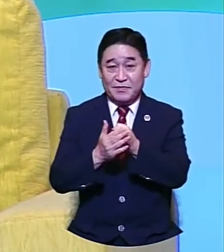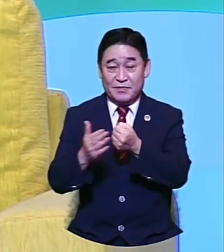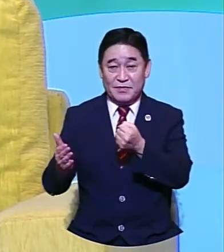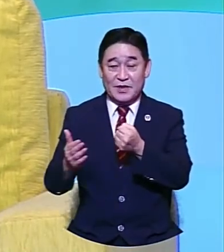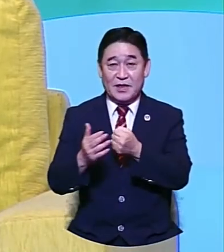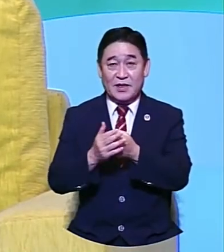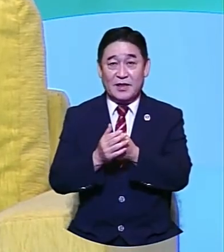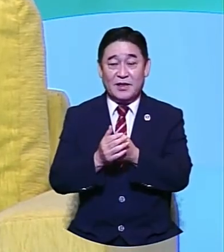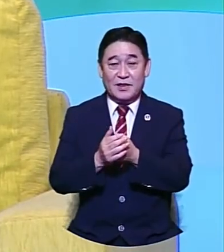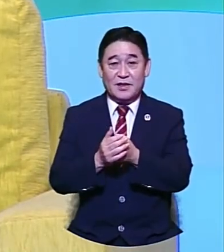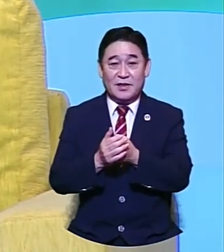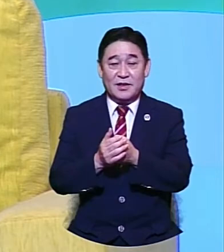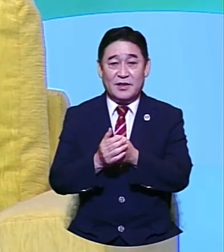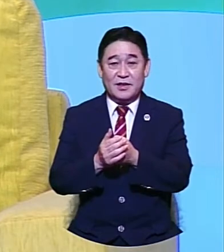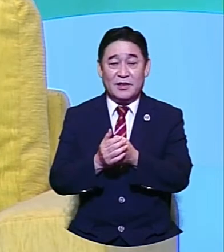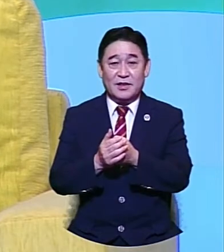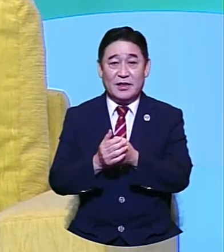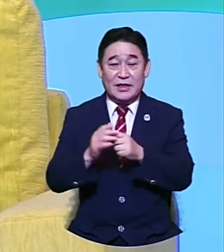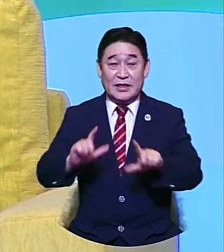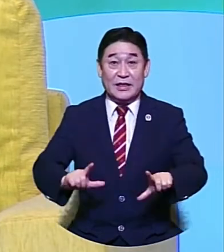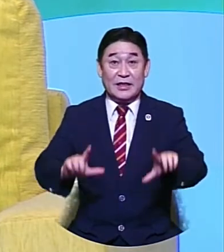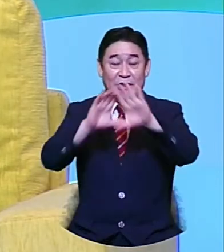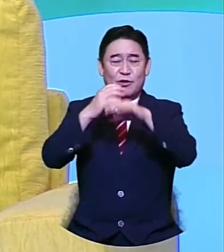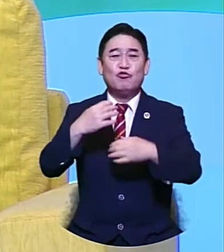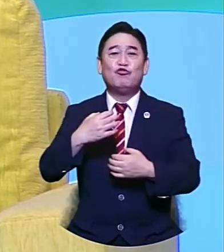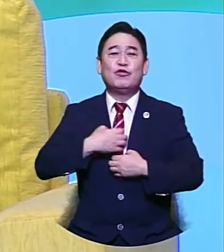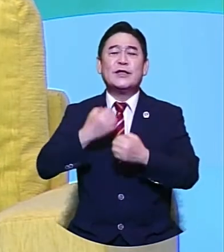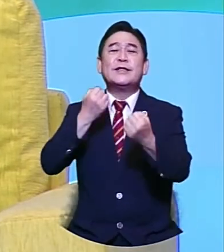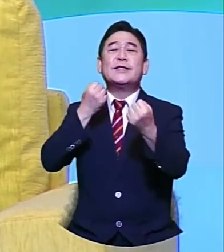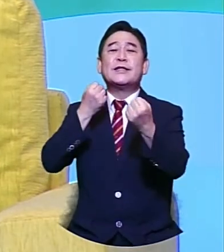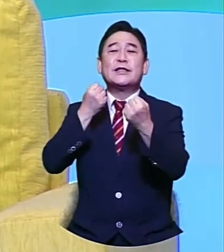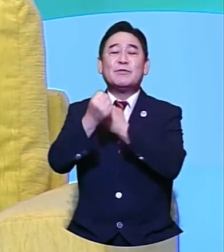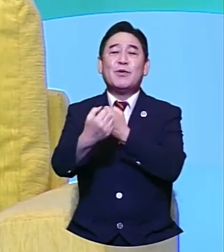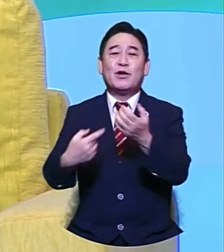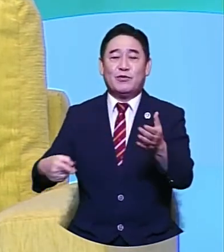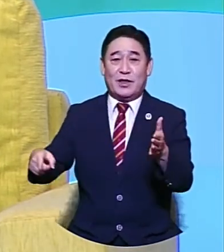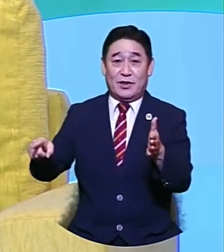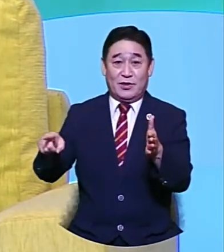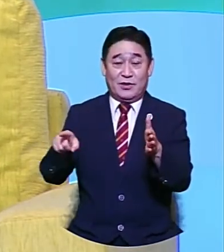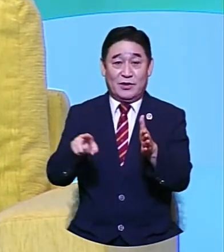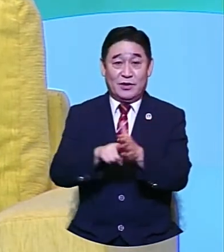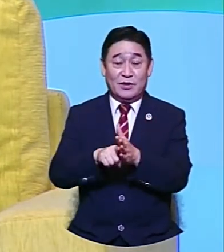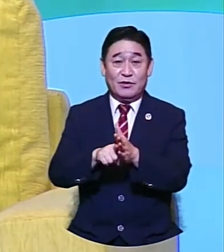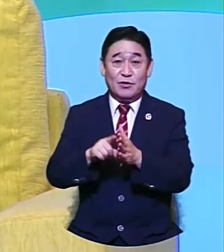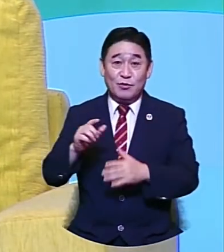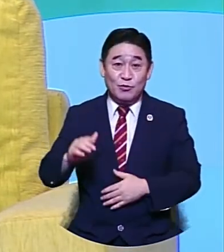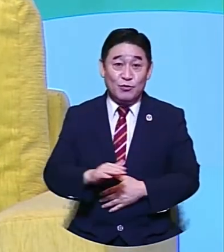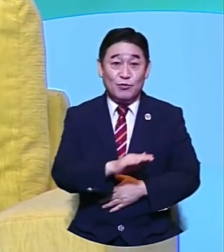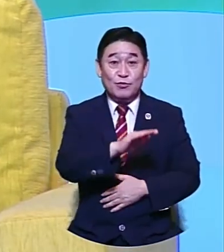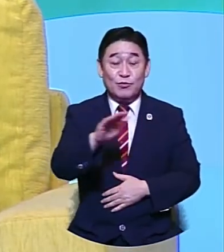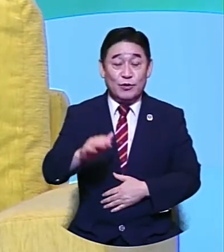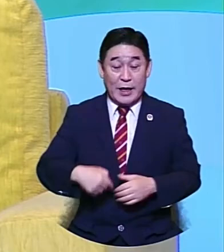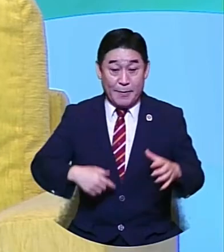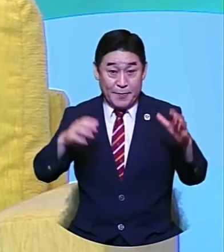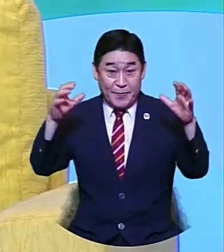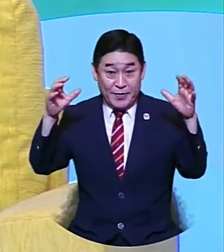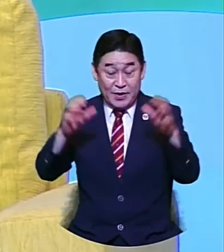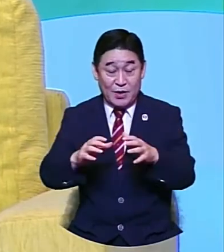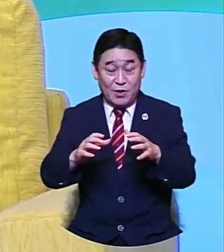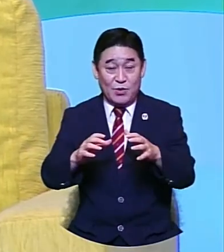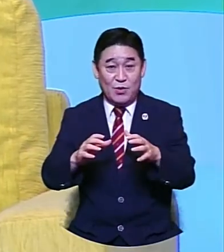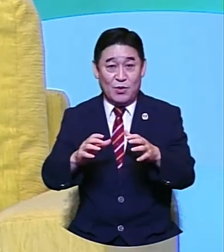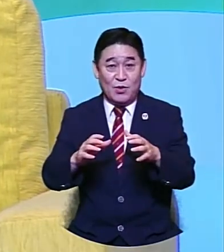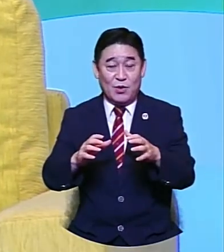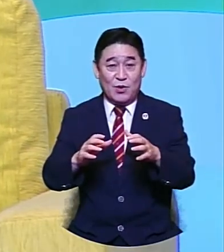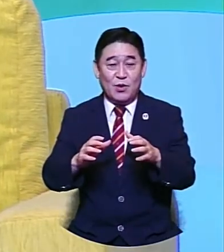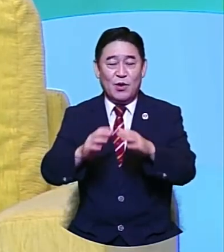this climate crisis, we need solidarity and the cooperation among all of us.